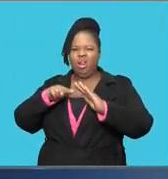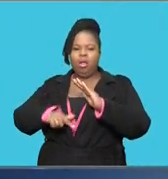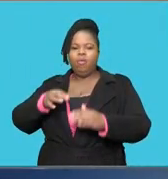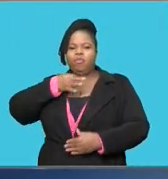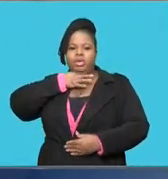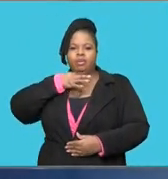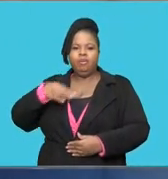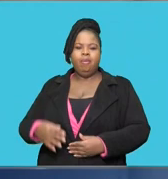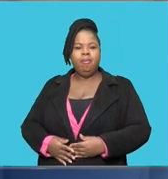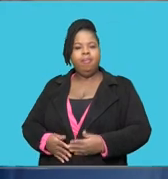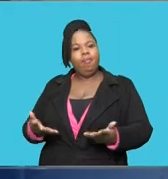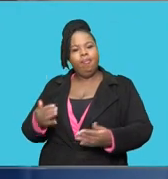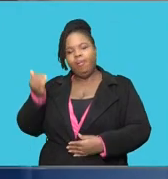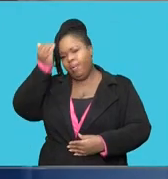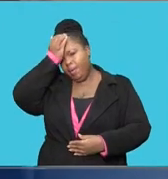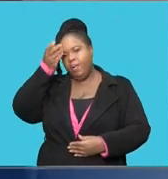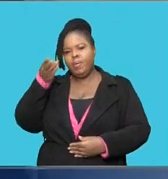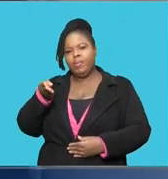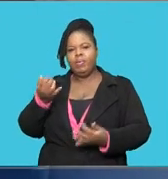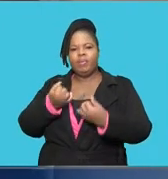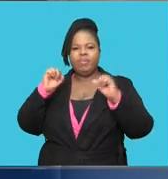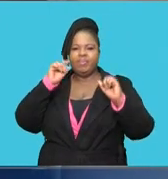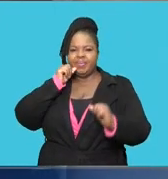risk. Consequently, Zuma is now a